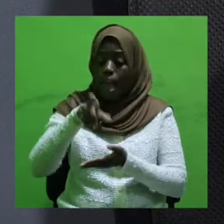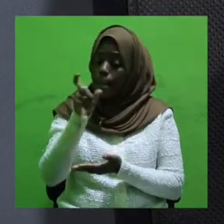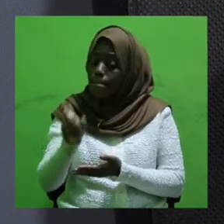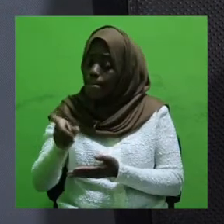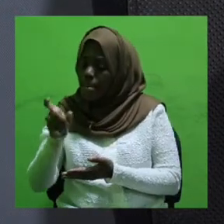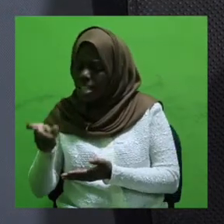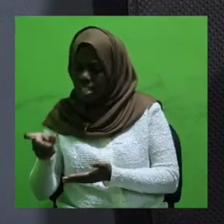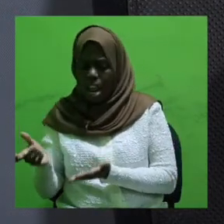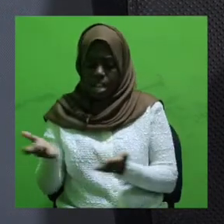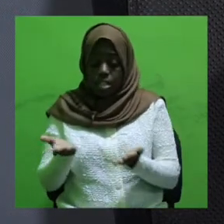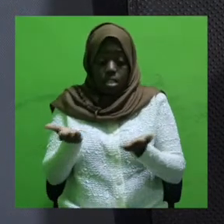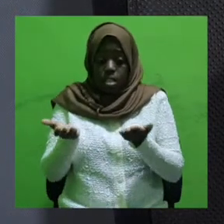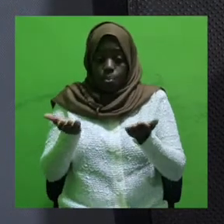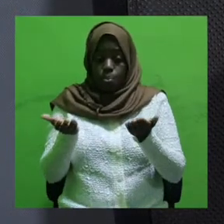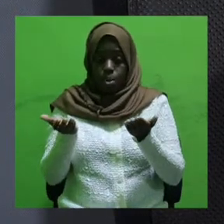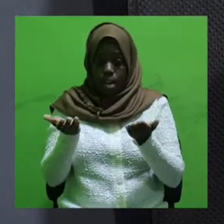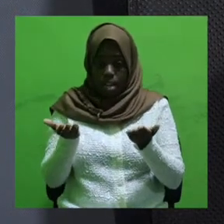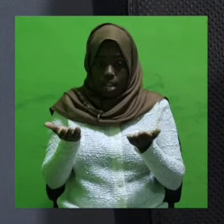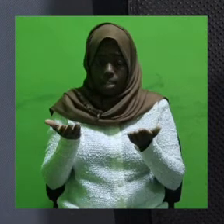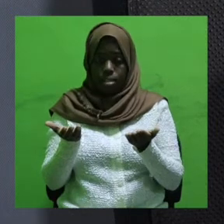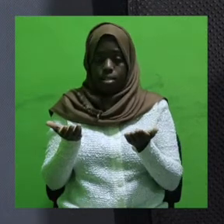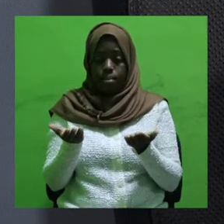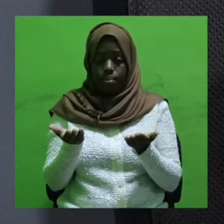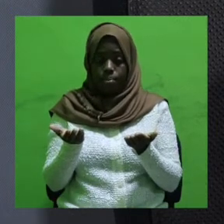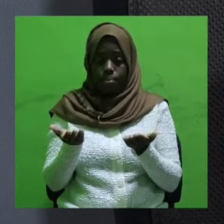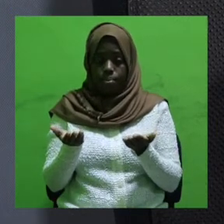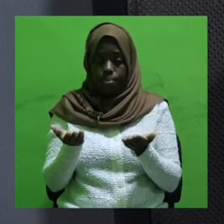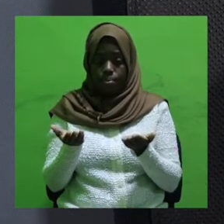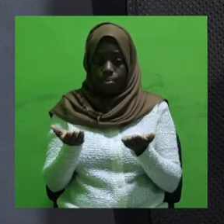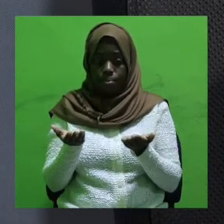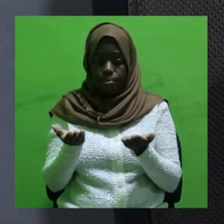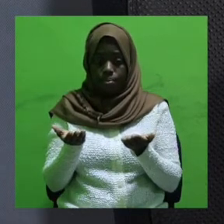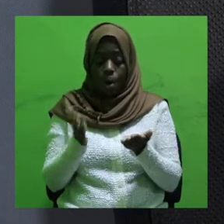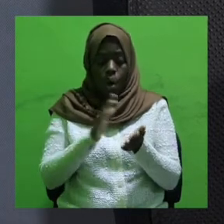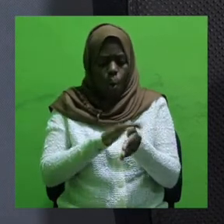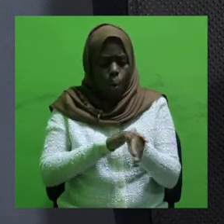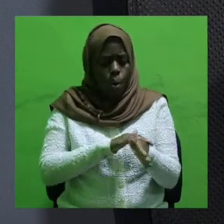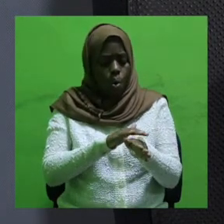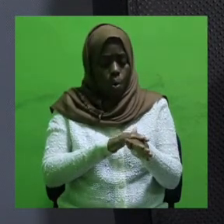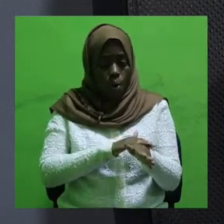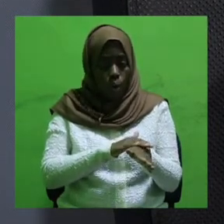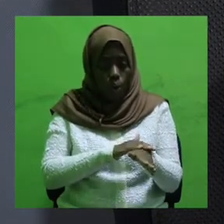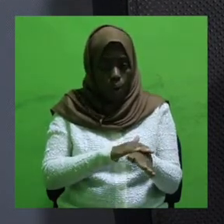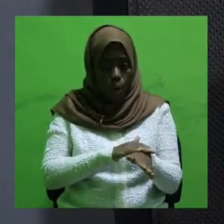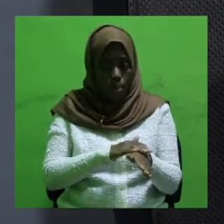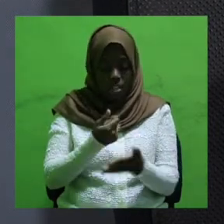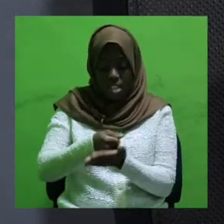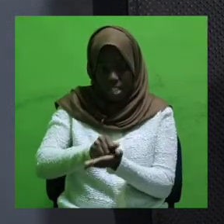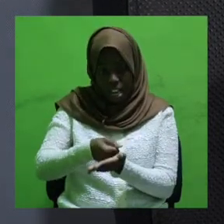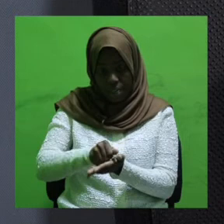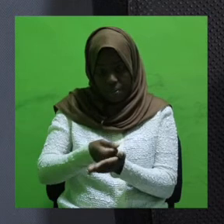it stimulates a person's hormones. So we all know that caffeine is a very